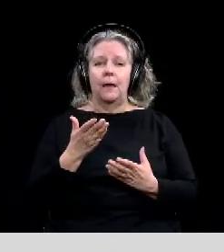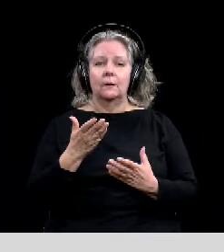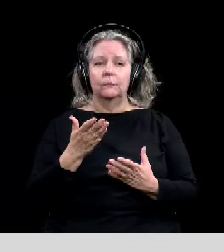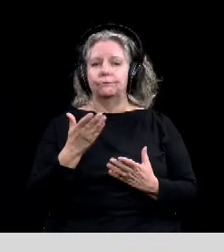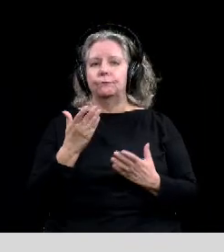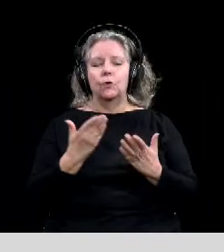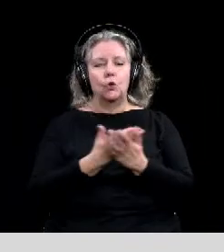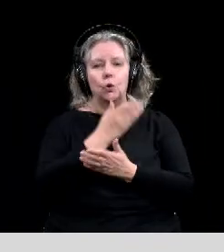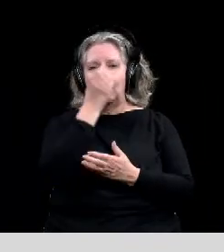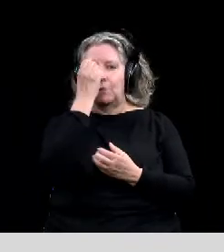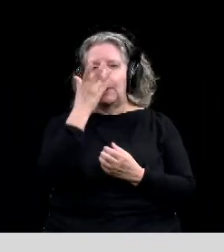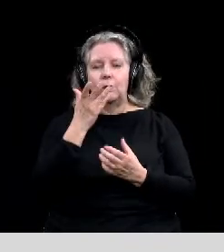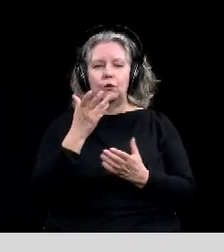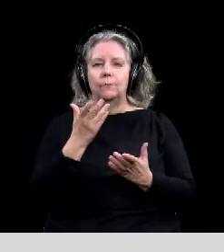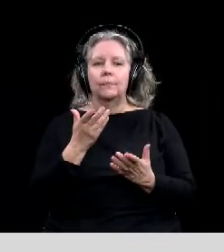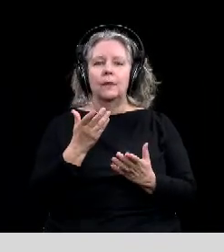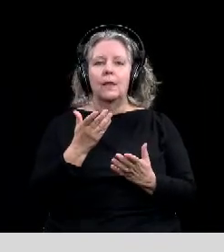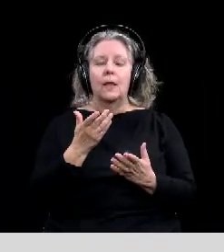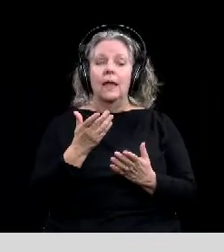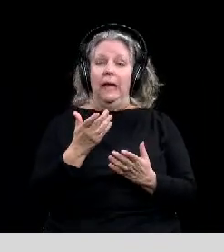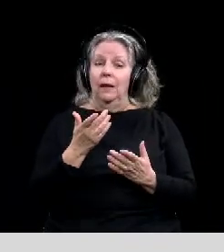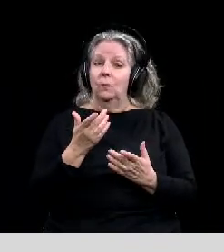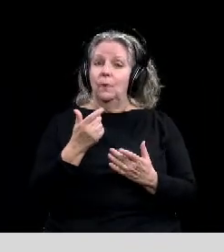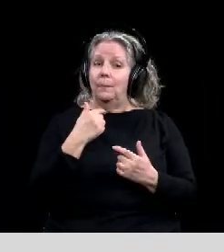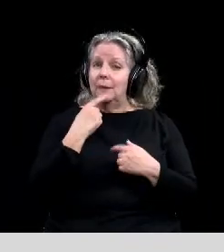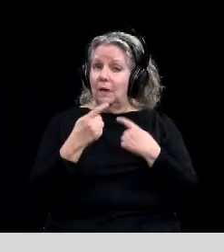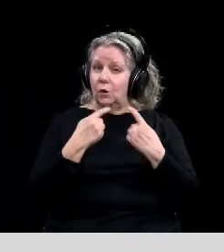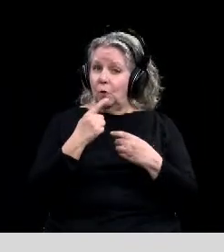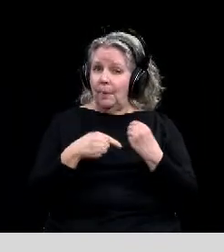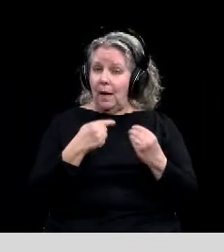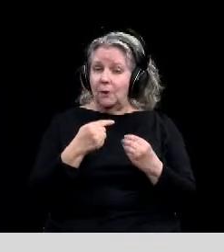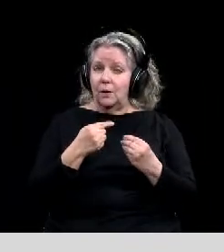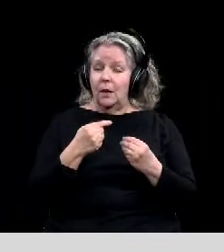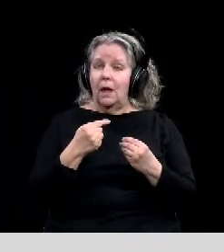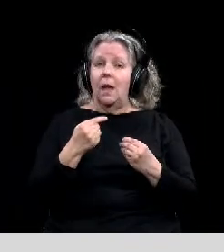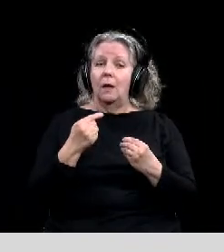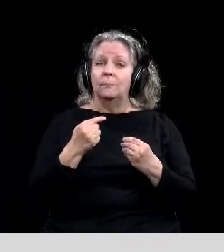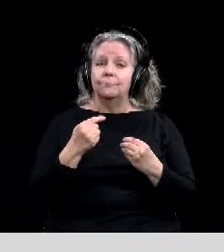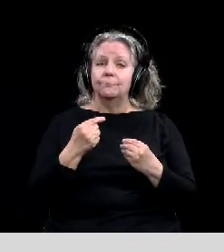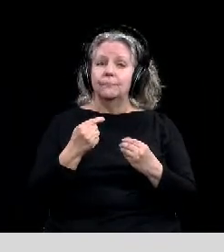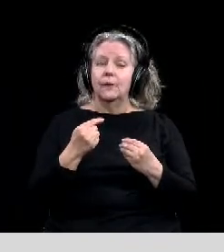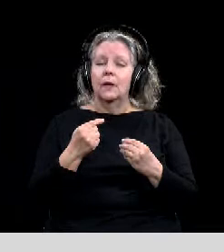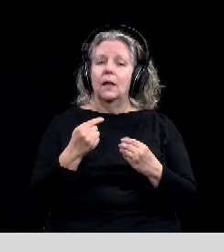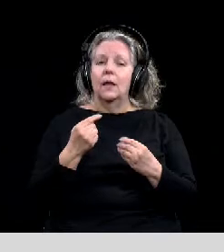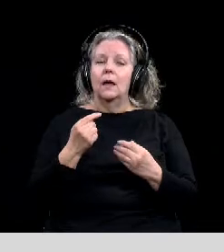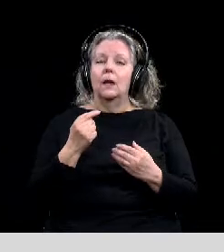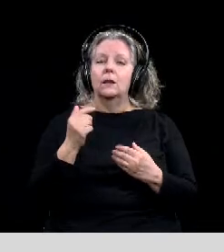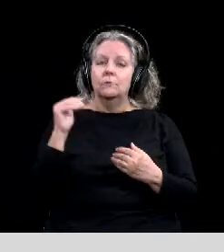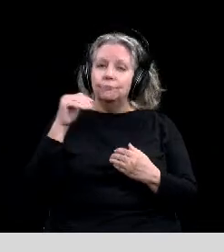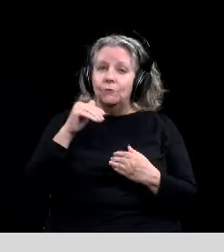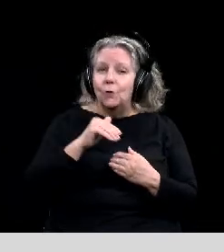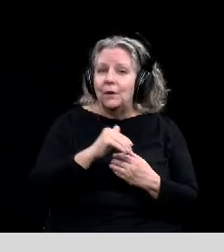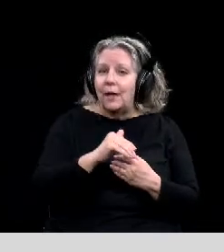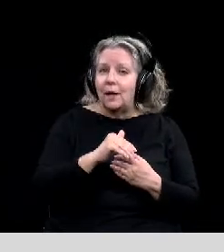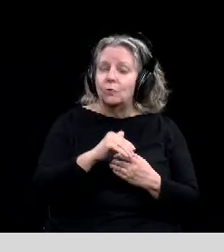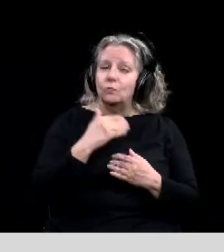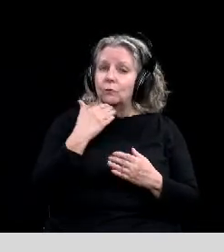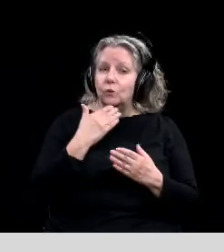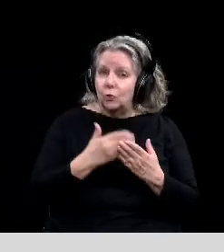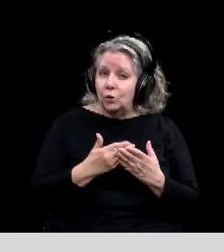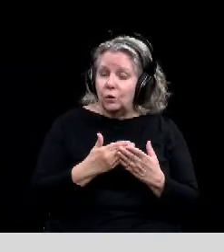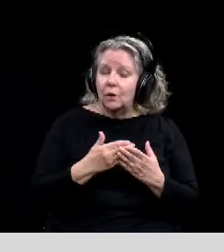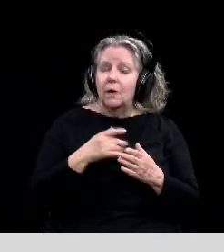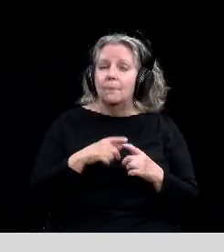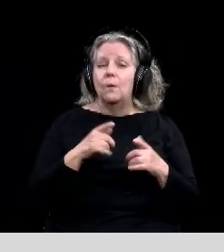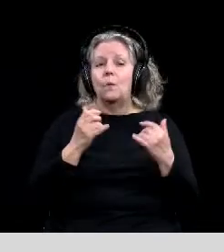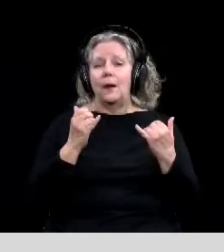good news, we are at a point right now where we're identifying new